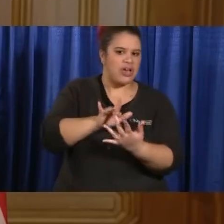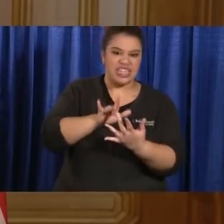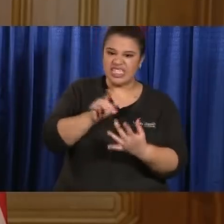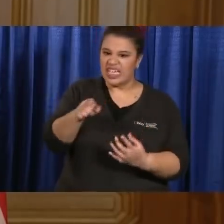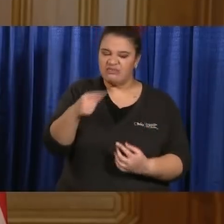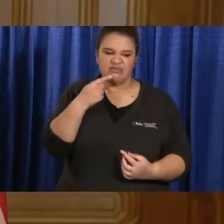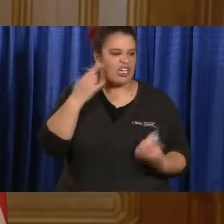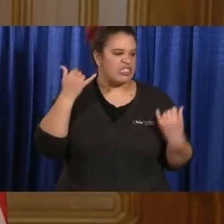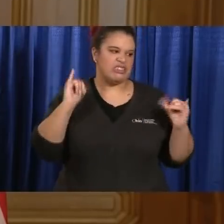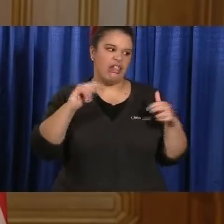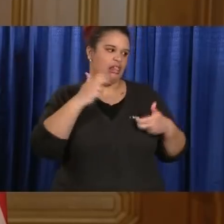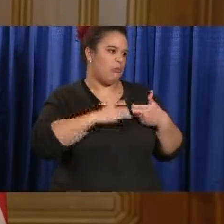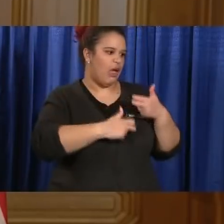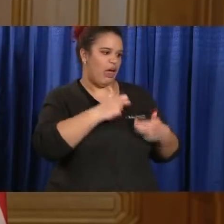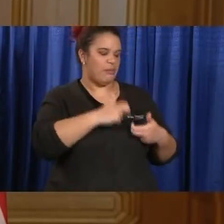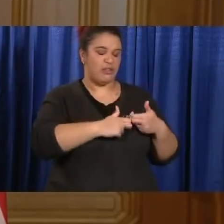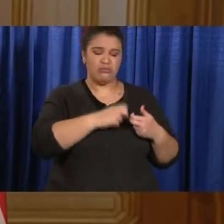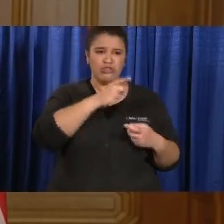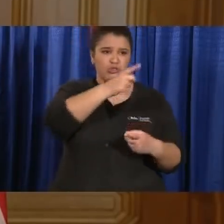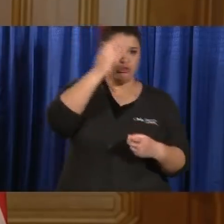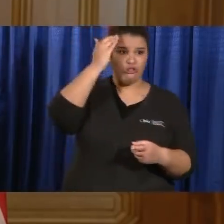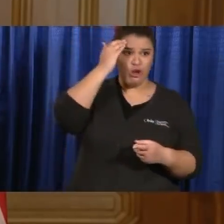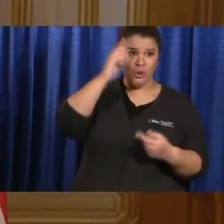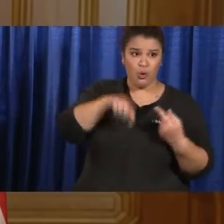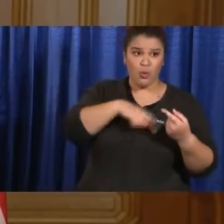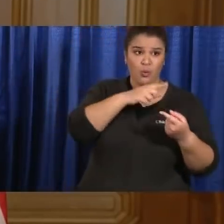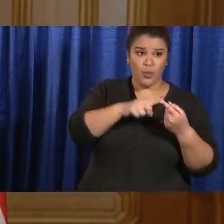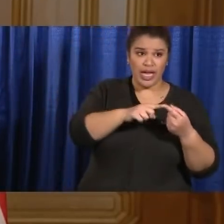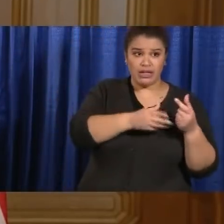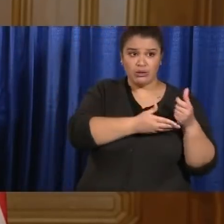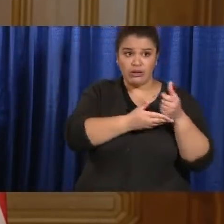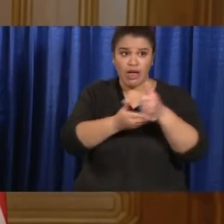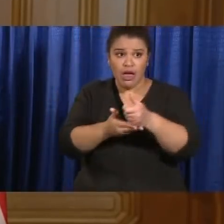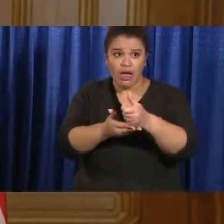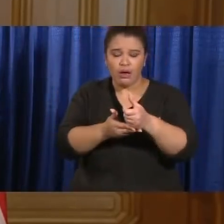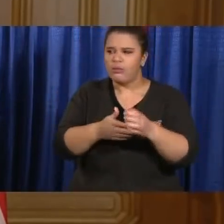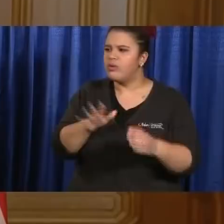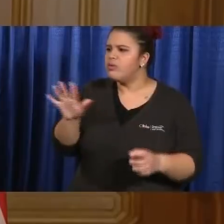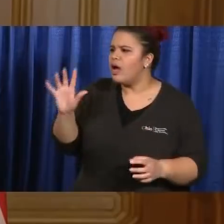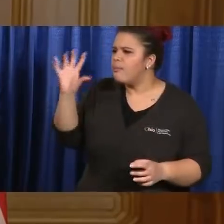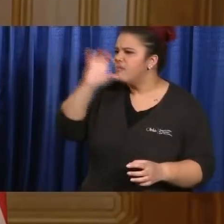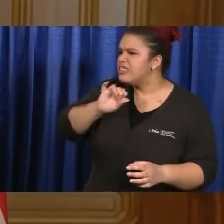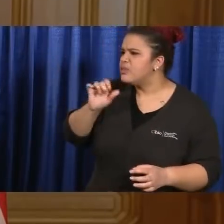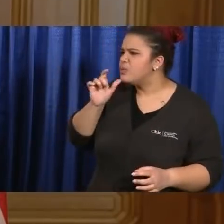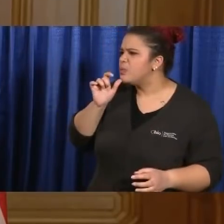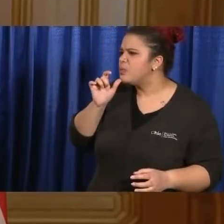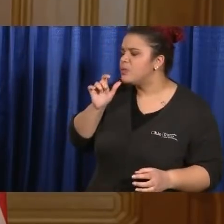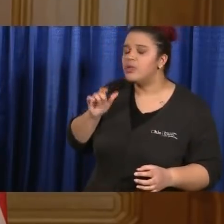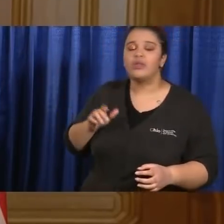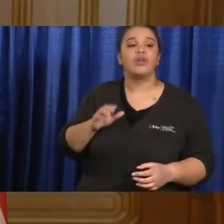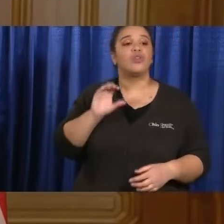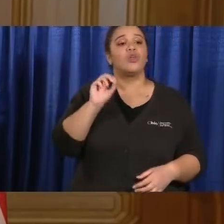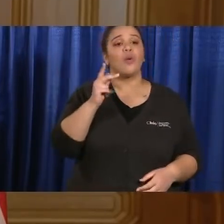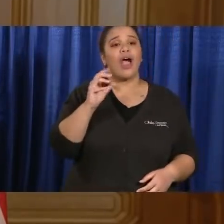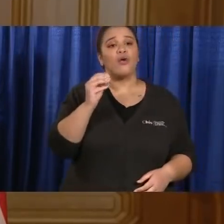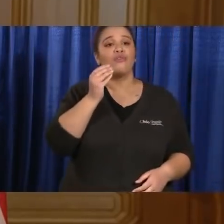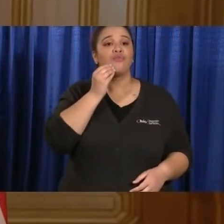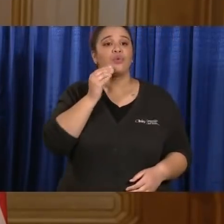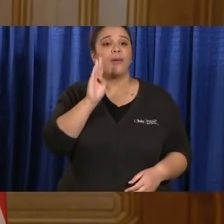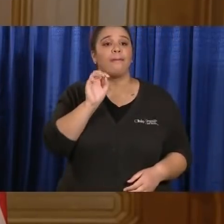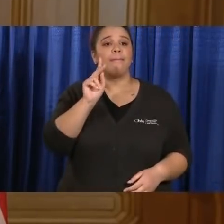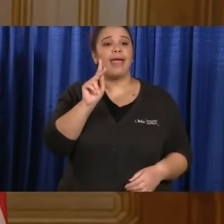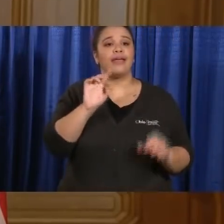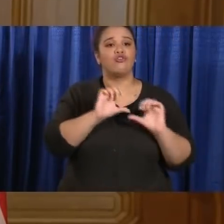and when they could see some help? I'm sorry, I missed the first part. Who'd you mention? The Ohio Food Banks